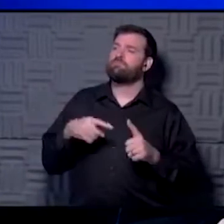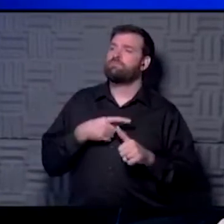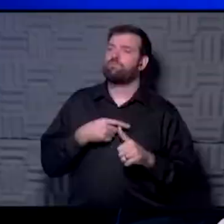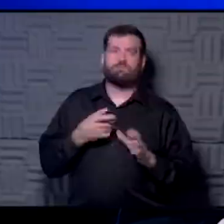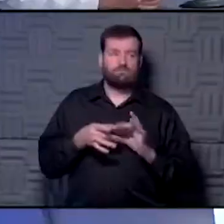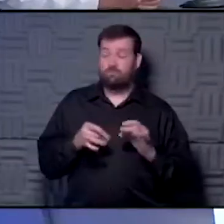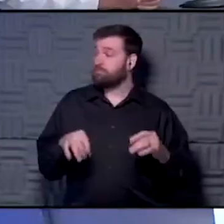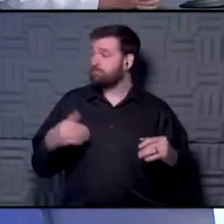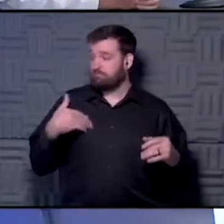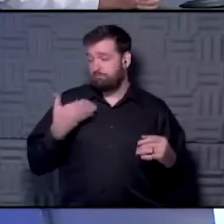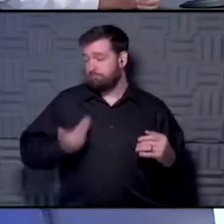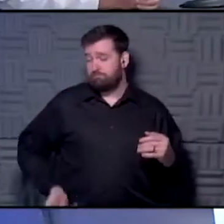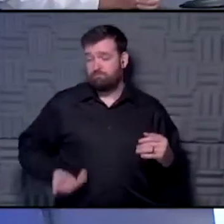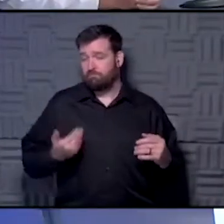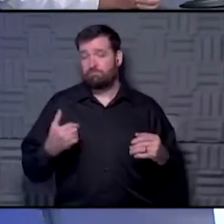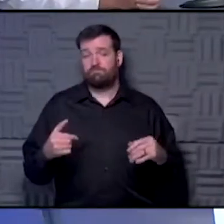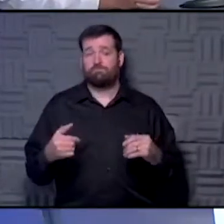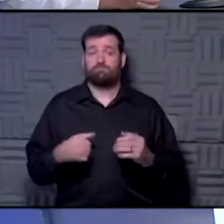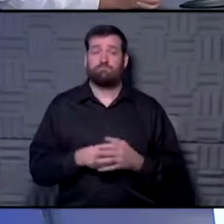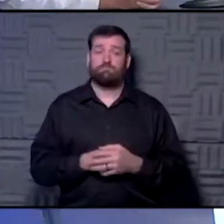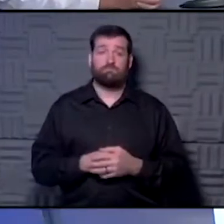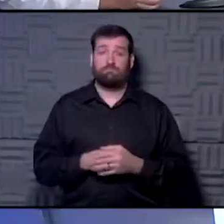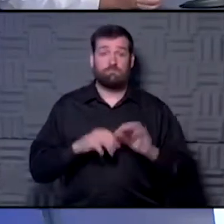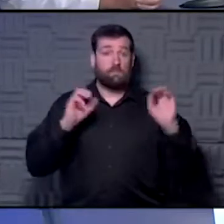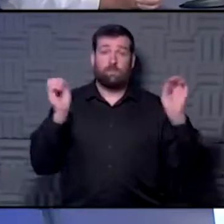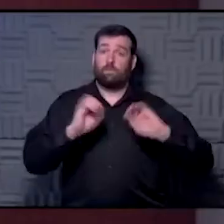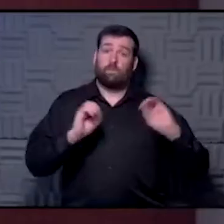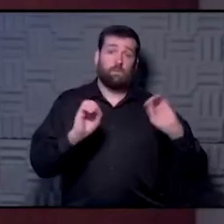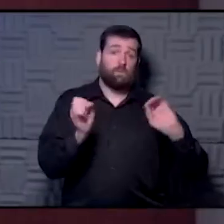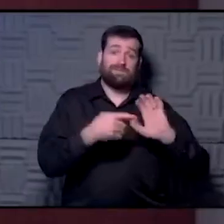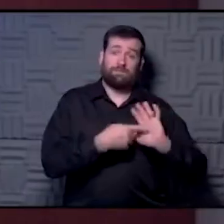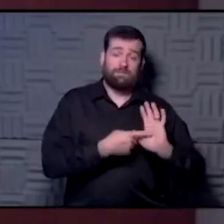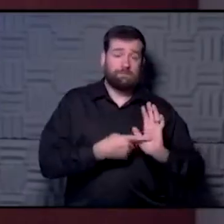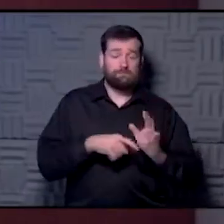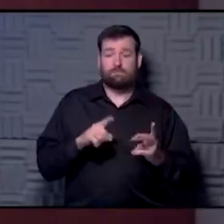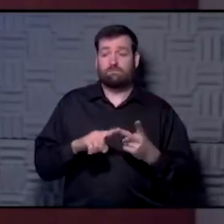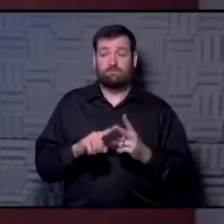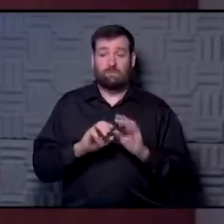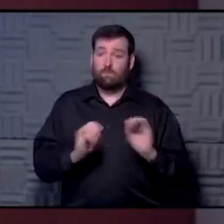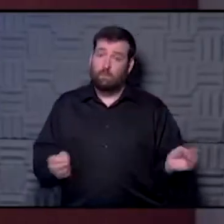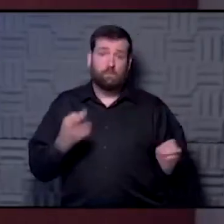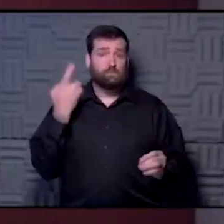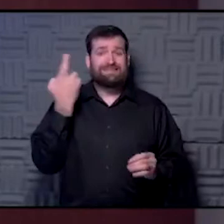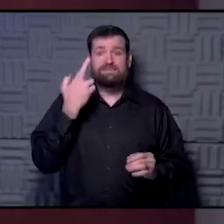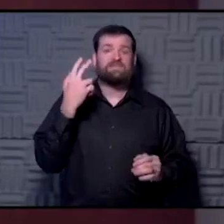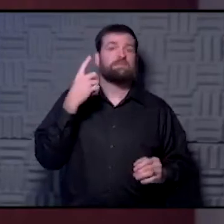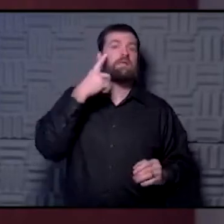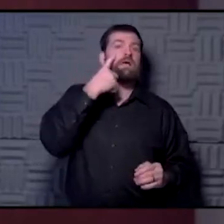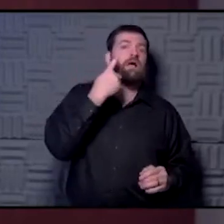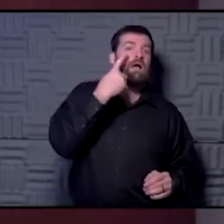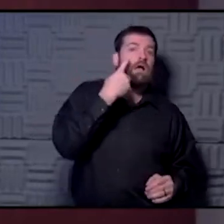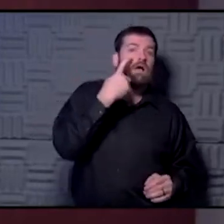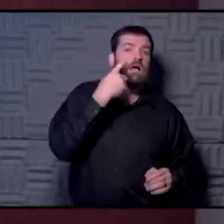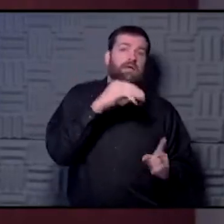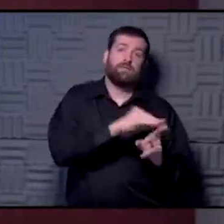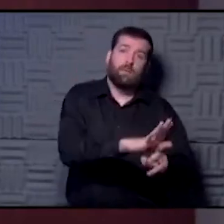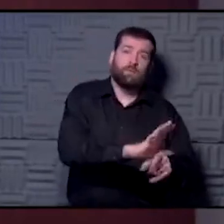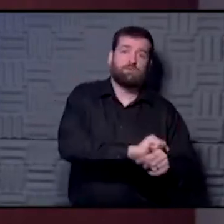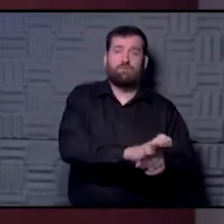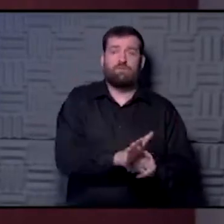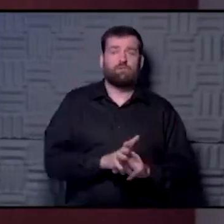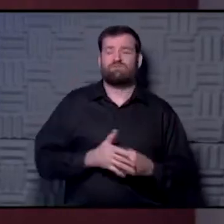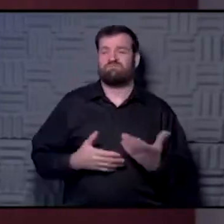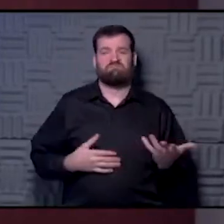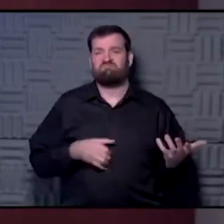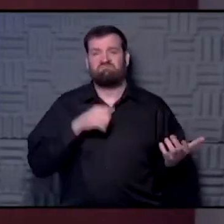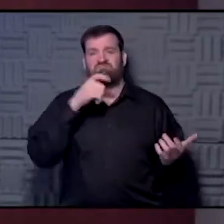Well, I'm happy to acknowledge if you don't have symptoms, if you don't have a reason to suspect you were exposed to COVID, you probably don't